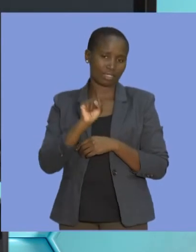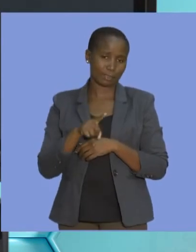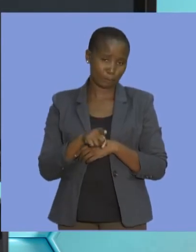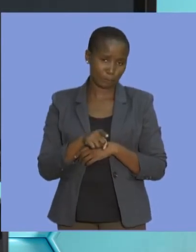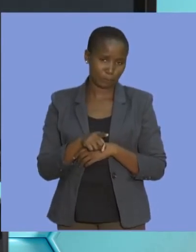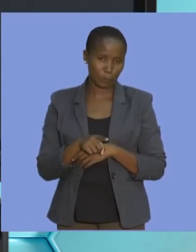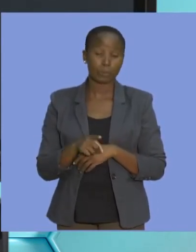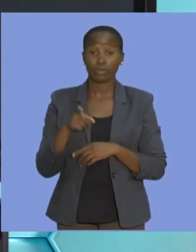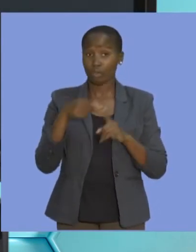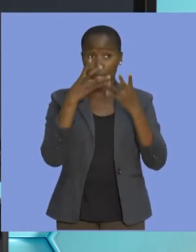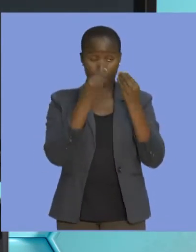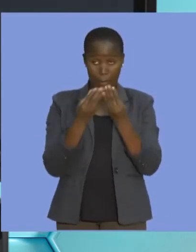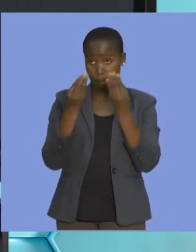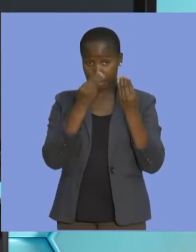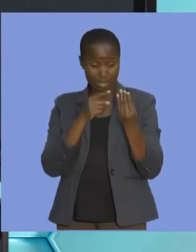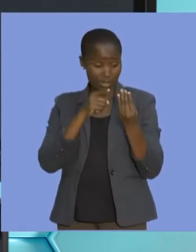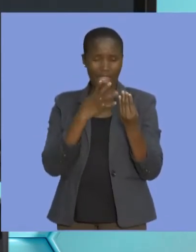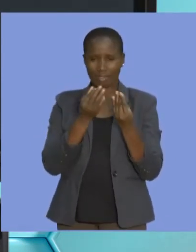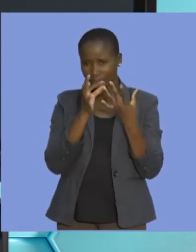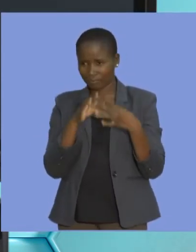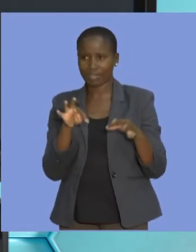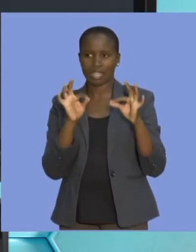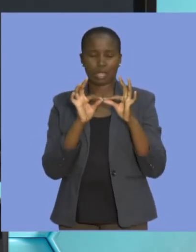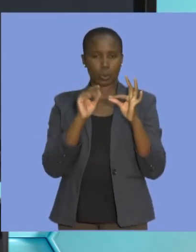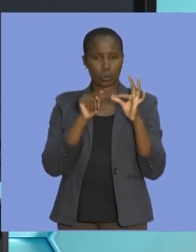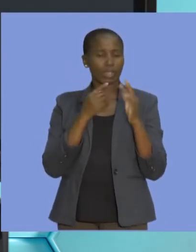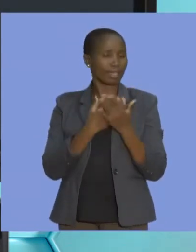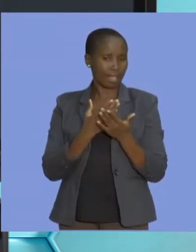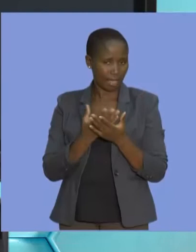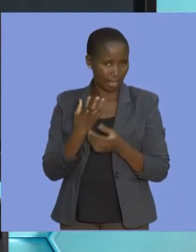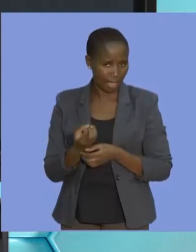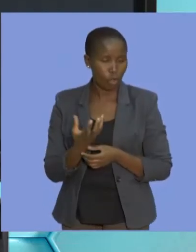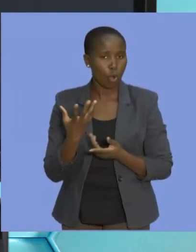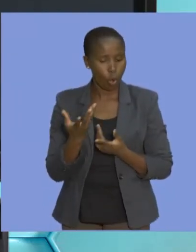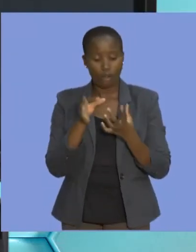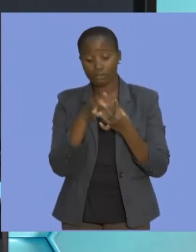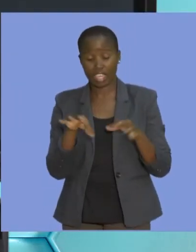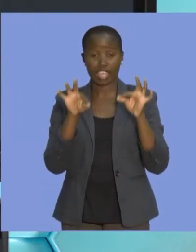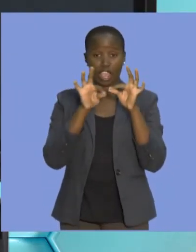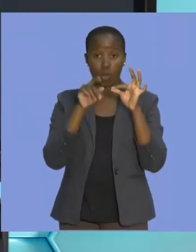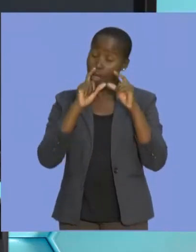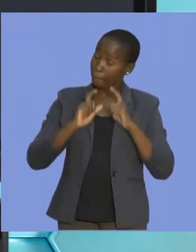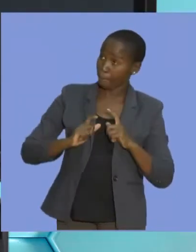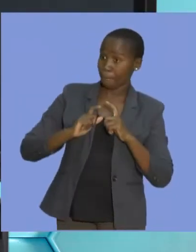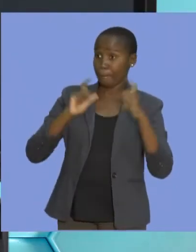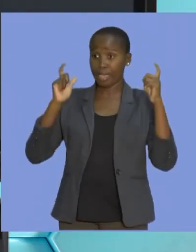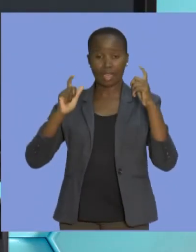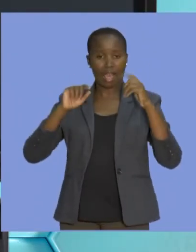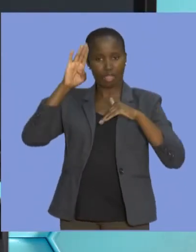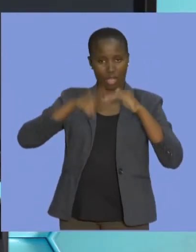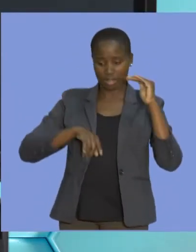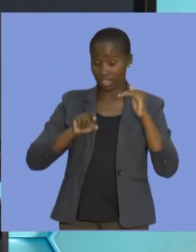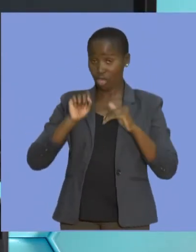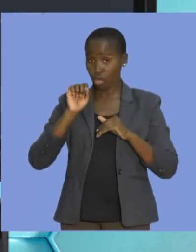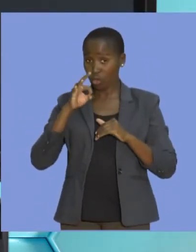we have a value less than 8 or a value larger than what? 32. Do we have